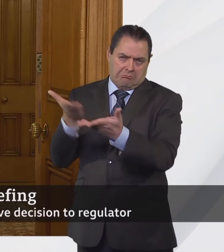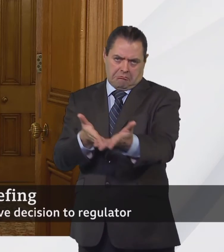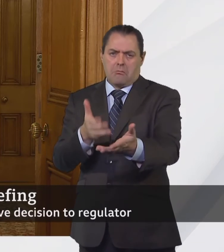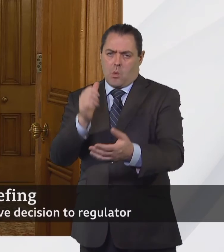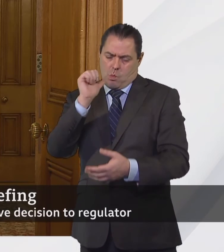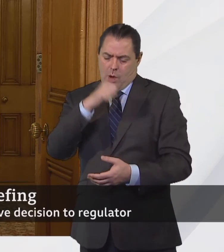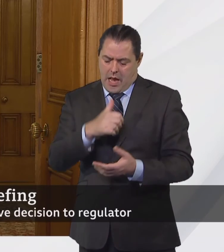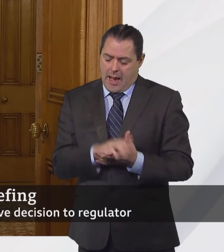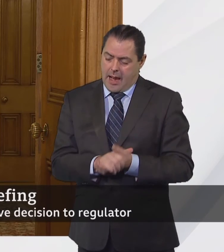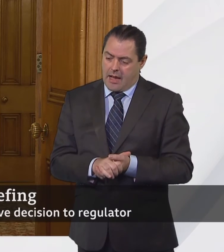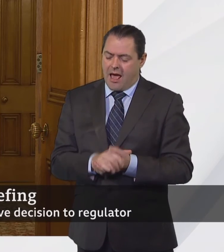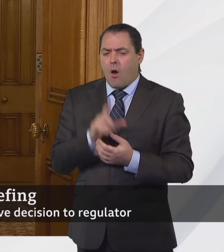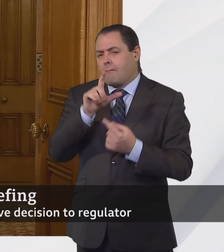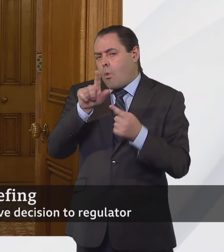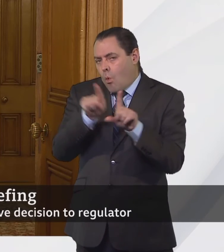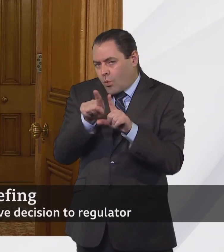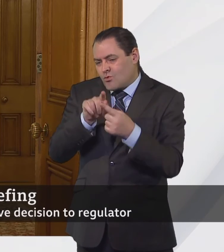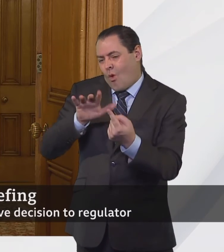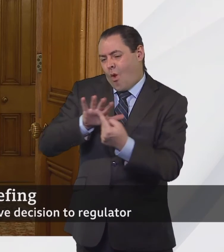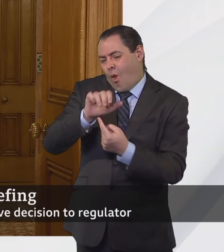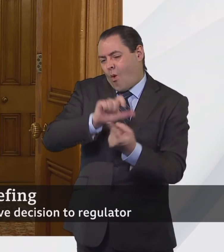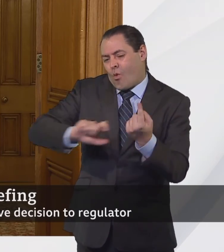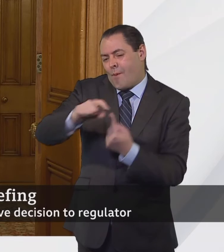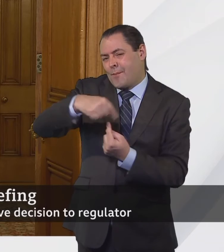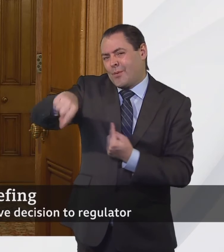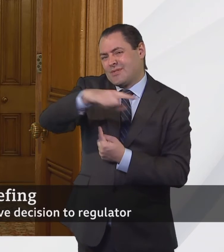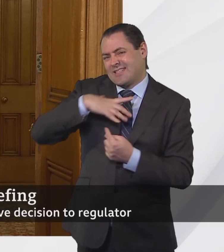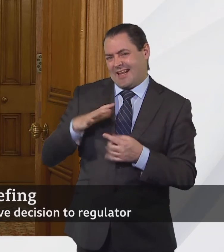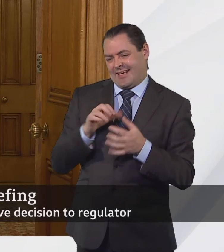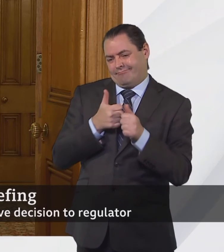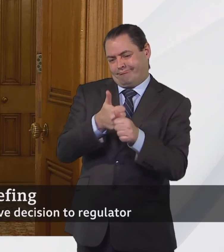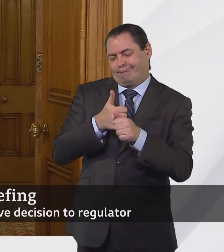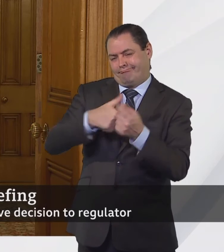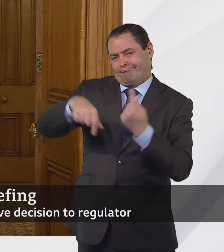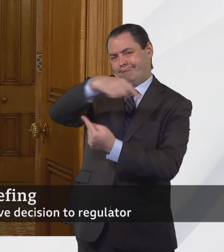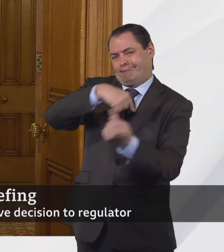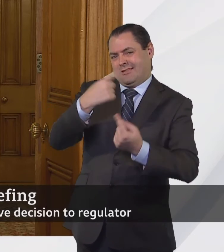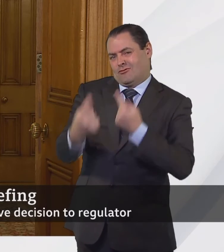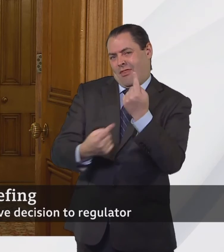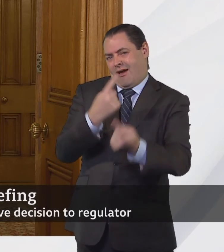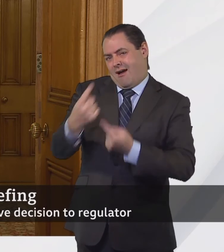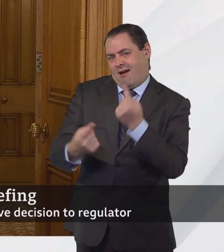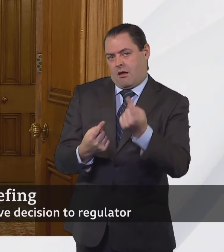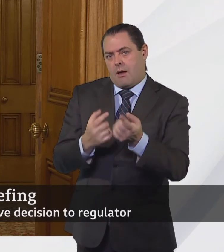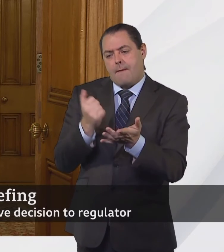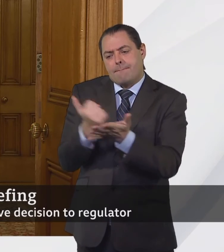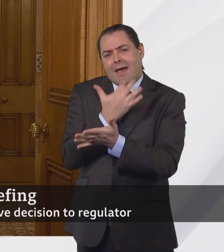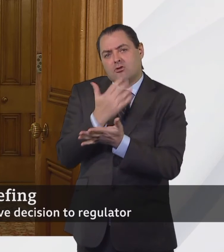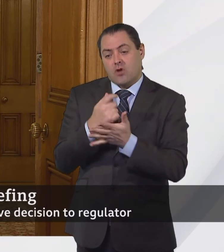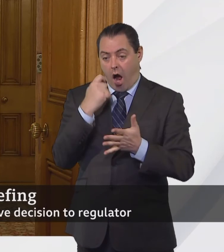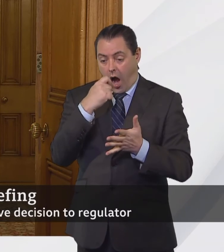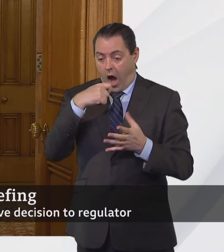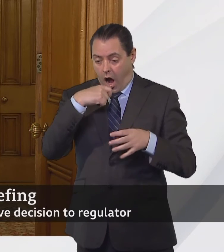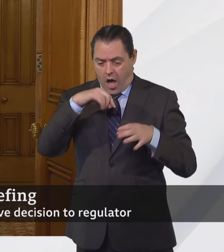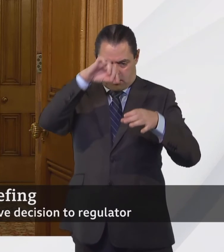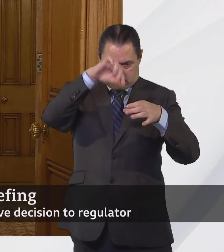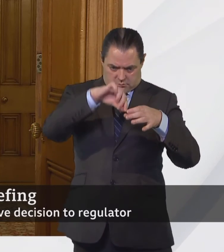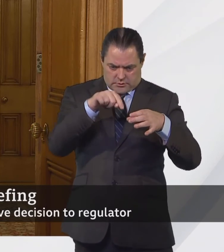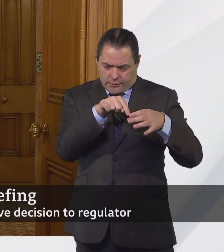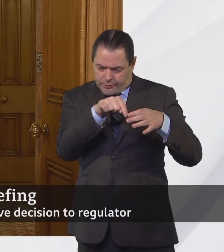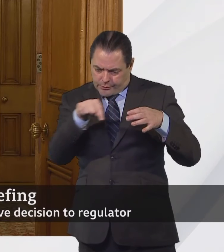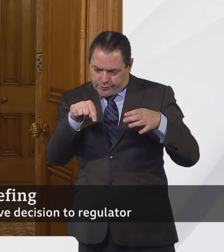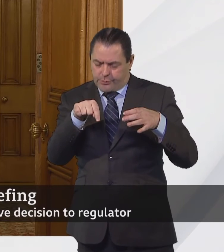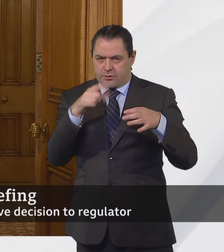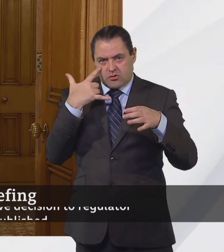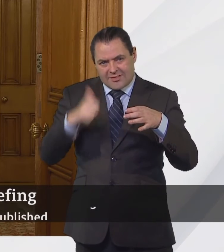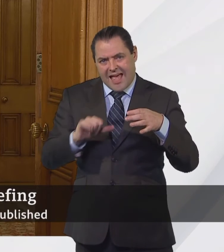also local leadership and local communities coming together to get those lateral flow tests out. And we're working, as you